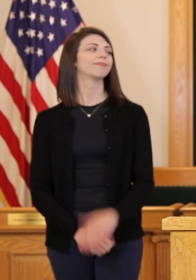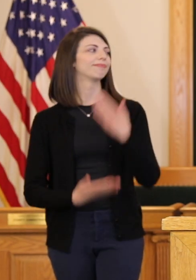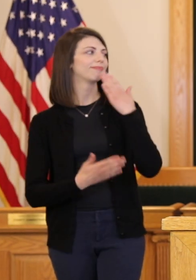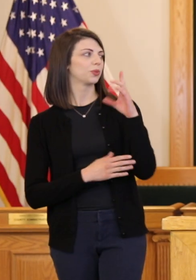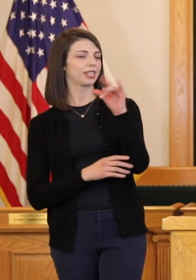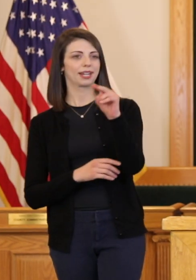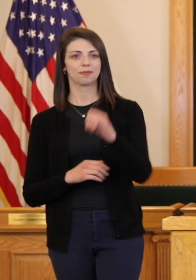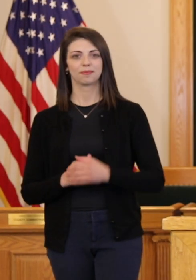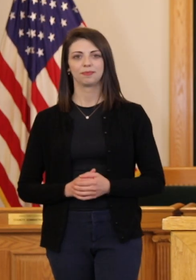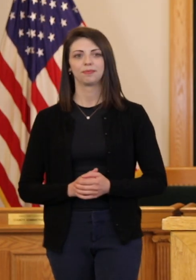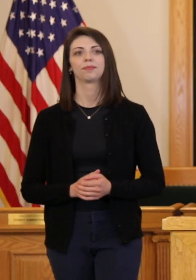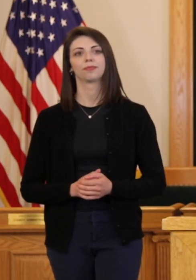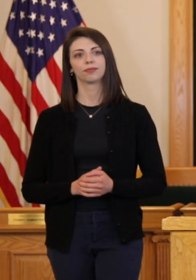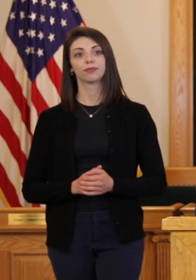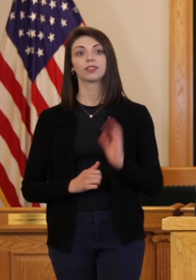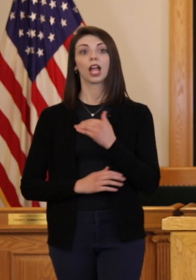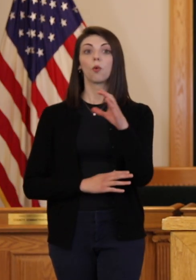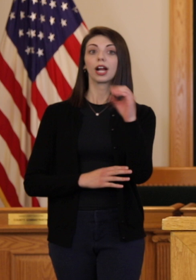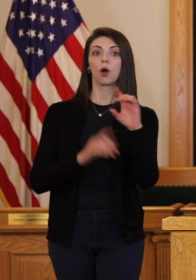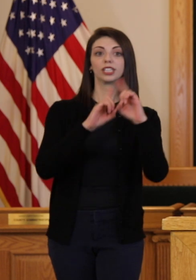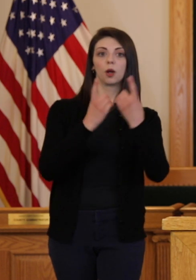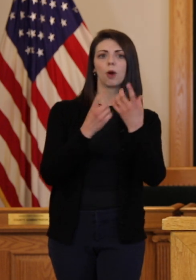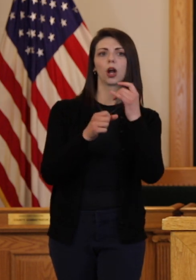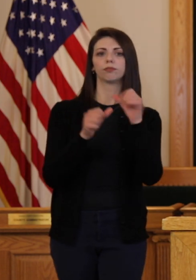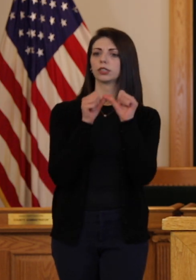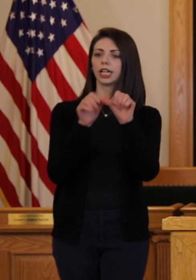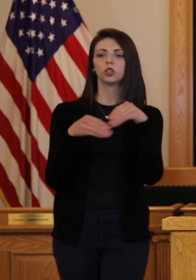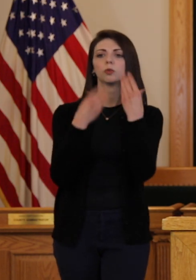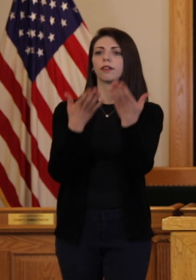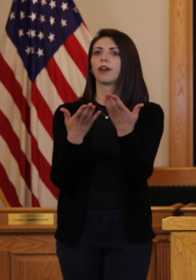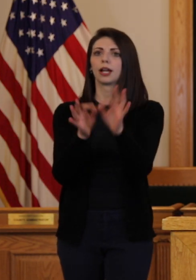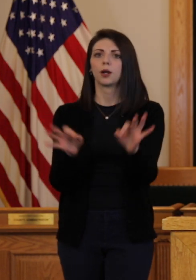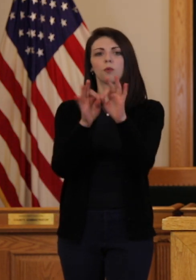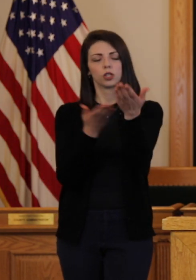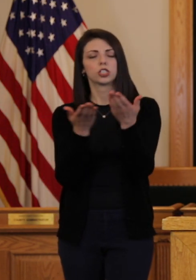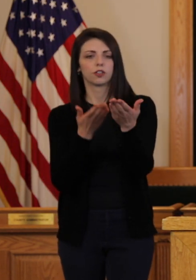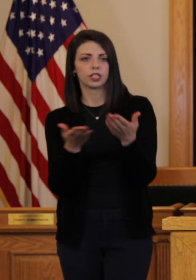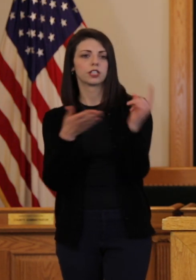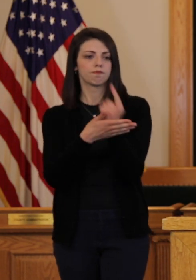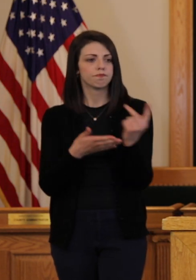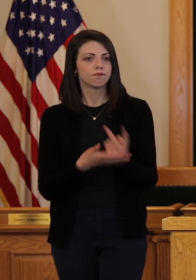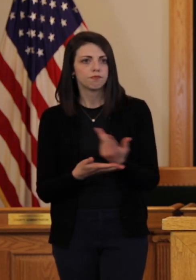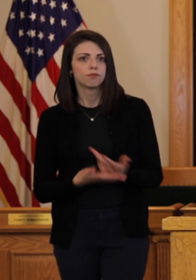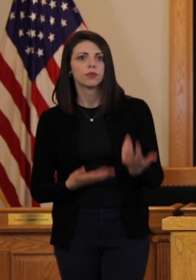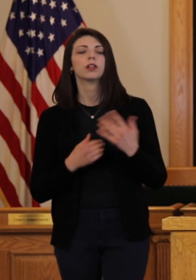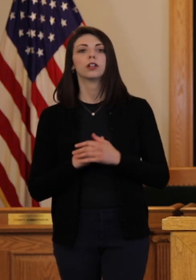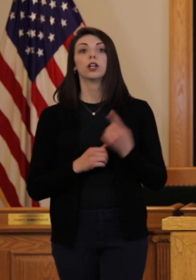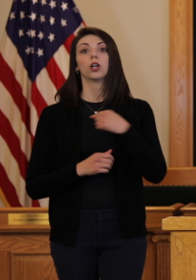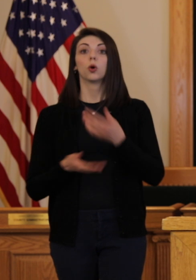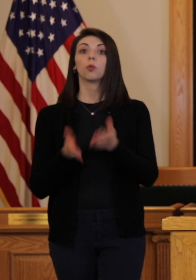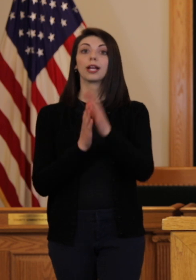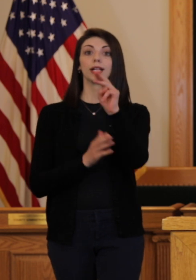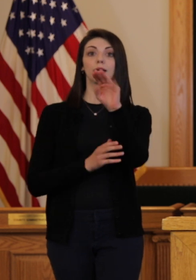Thank you, Diane. Our county departments have continued to provide vital services over the past several weeks. We've invited County Clerk Michael